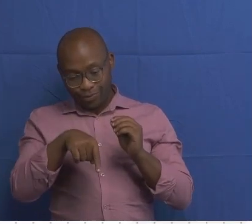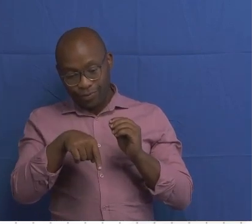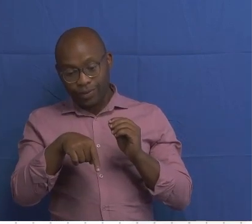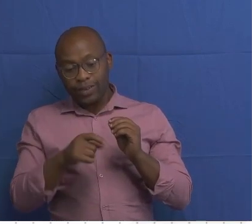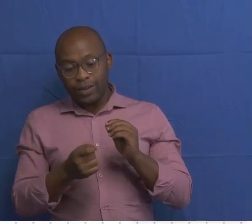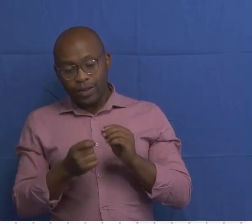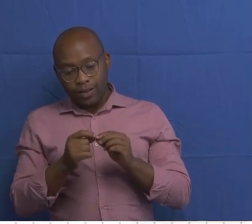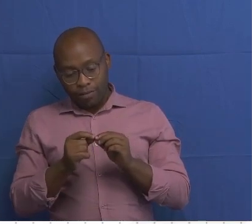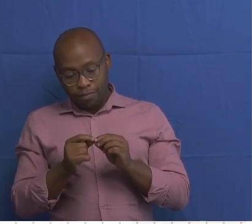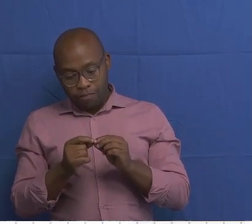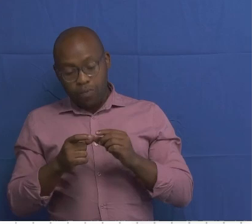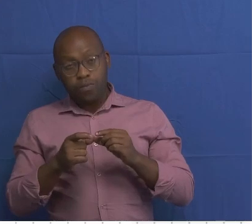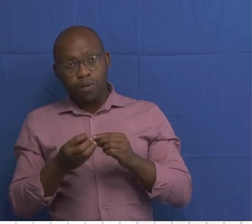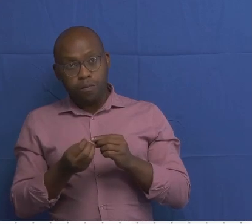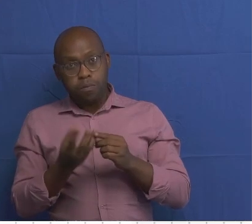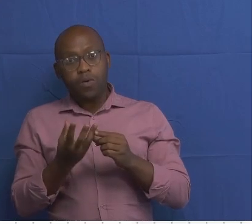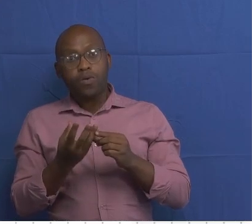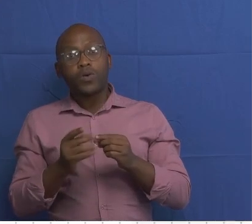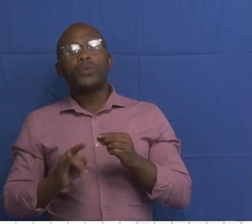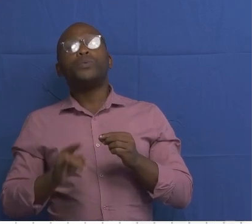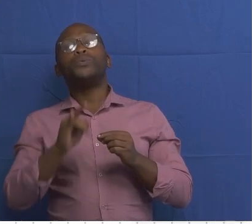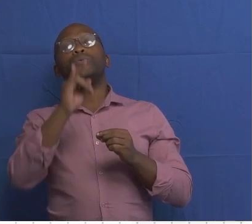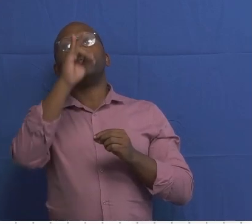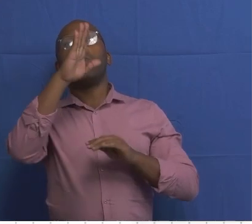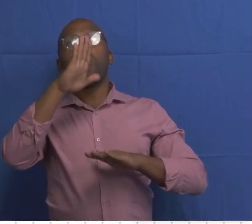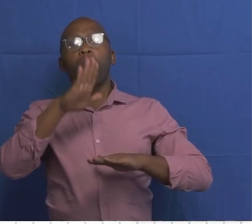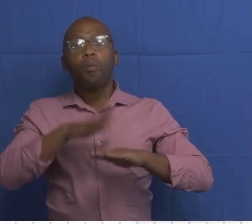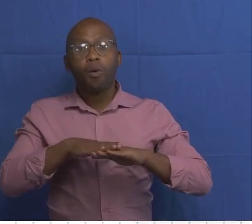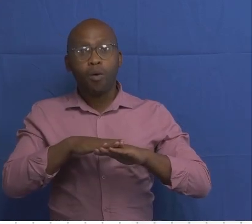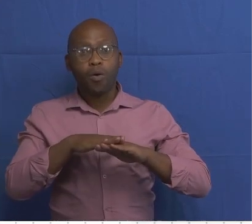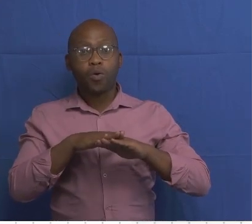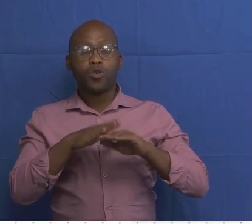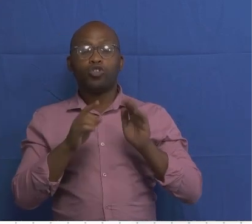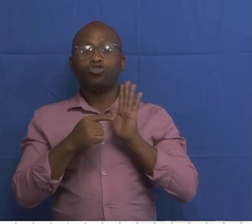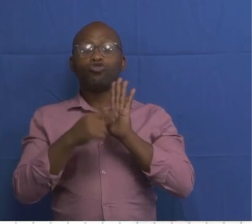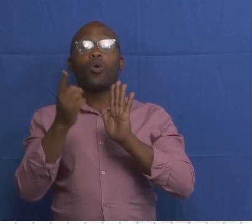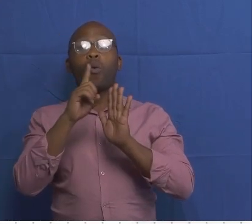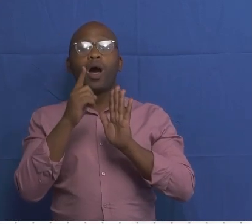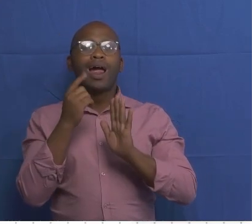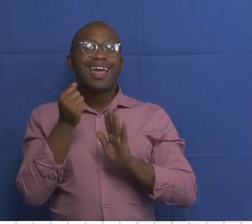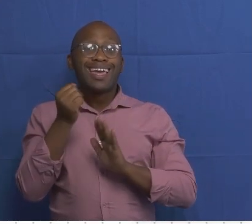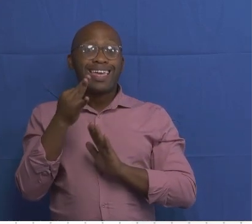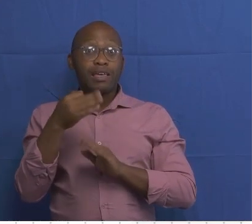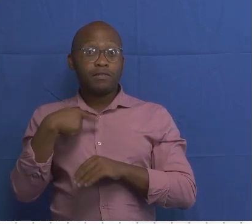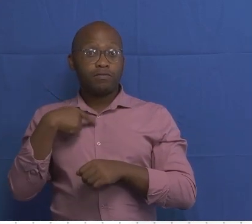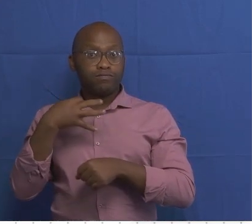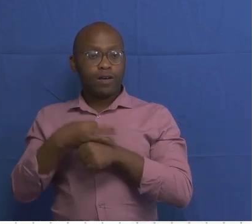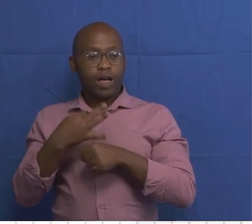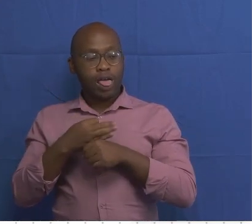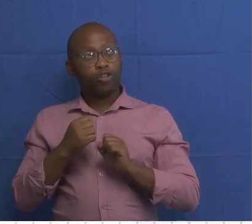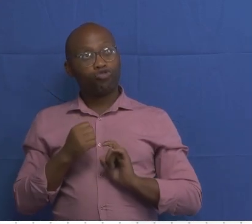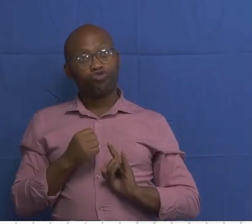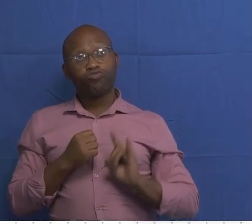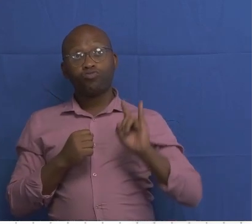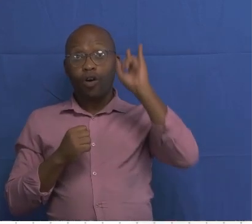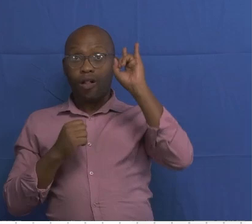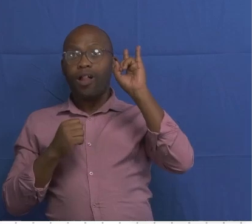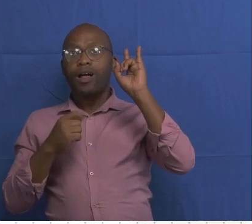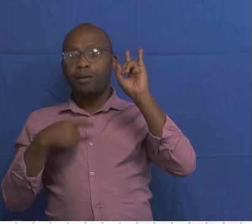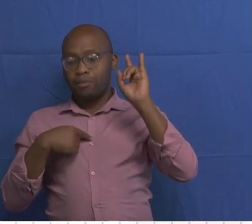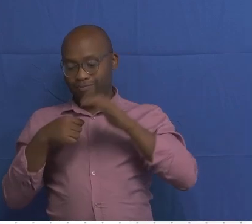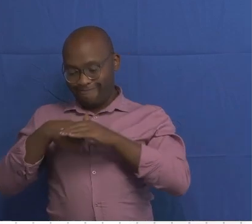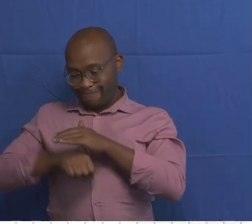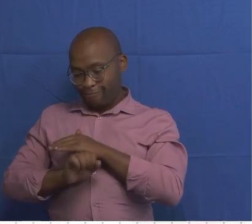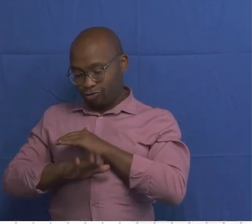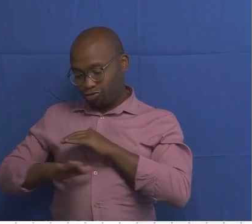or rather, short parents tend to produce short offspring. But now, when he did a cross between a